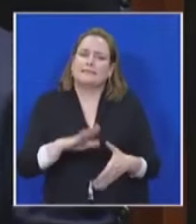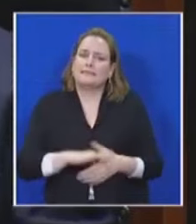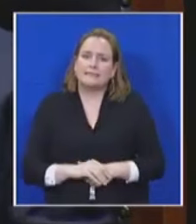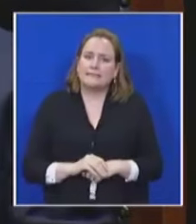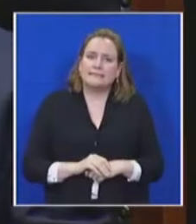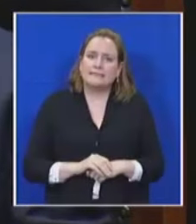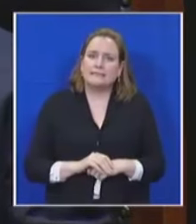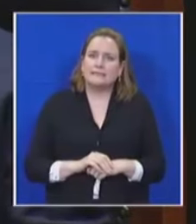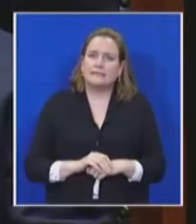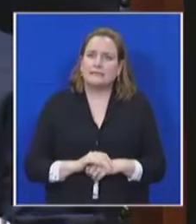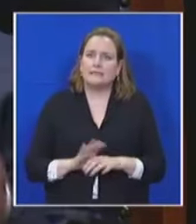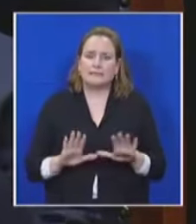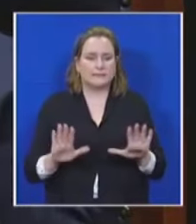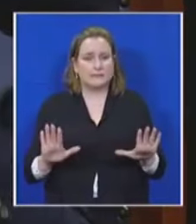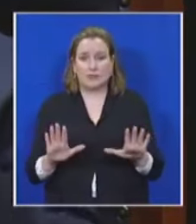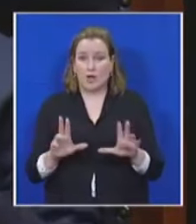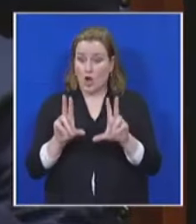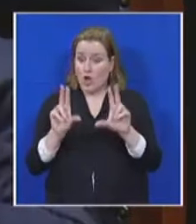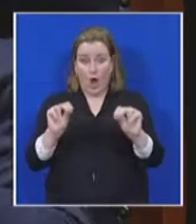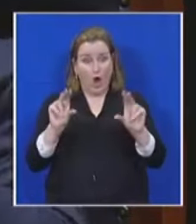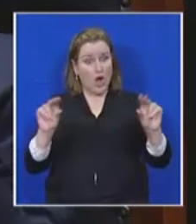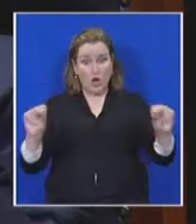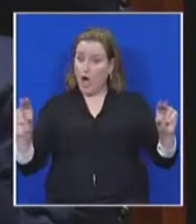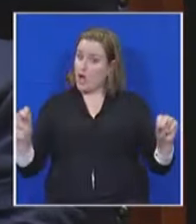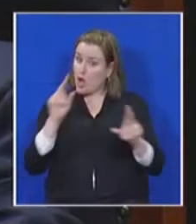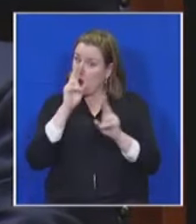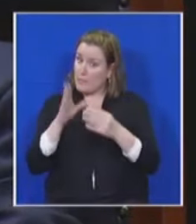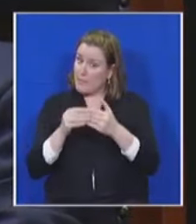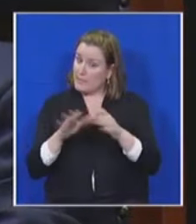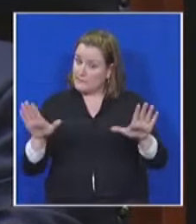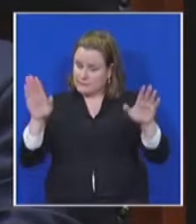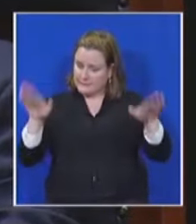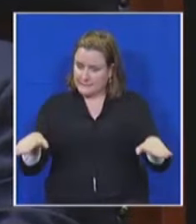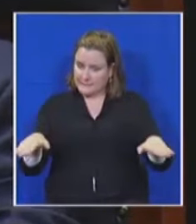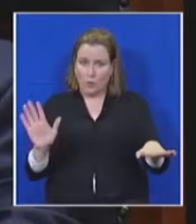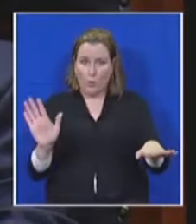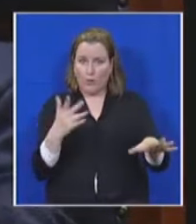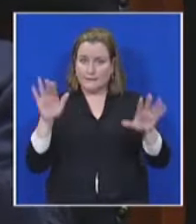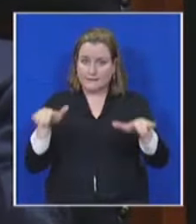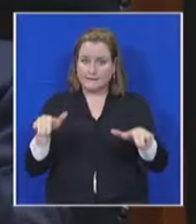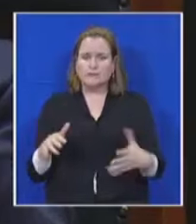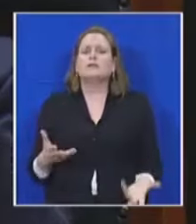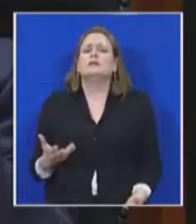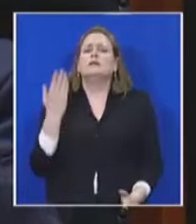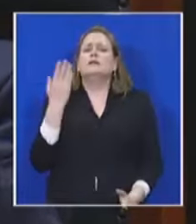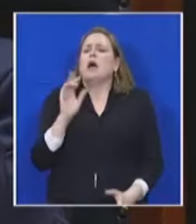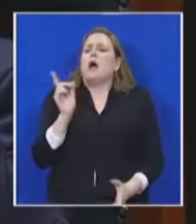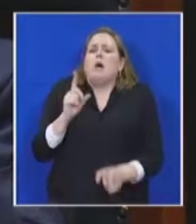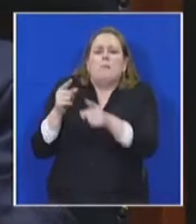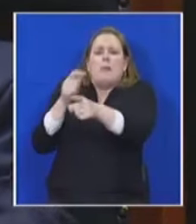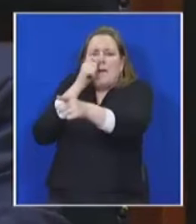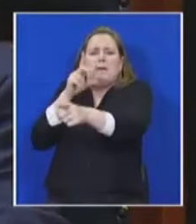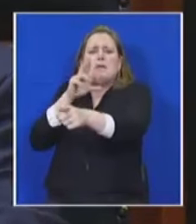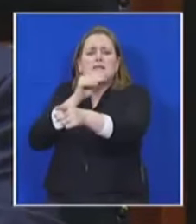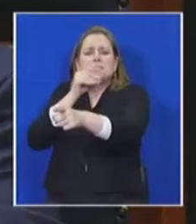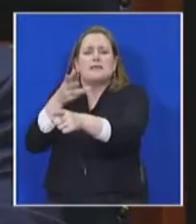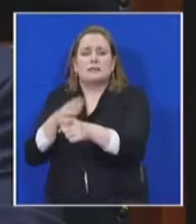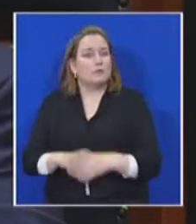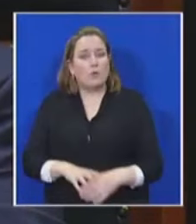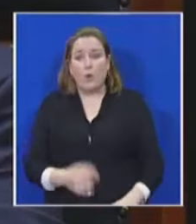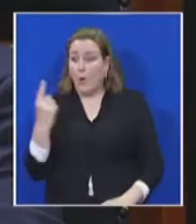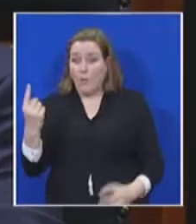Chair. No, honorable members. He take can't your speak. Seats. No, take your seats, honorable members. But he's speaking, No, take Chair. your seats, honorable members, please. Both of you,